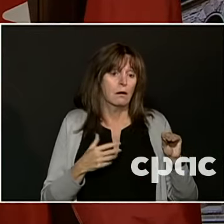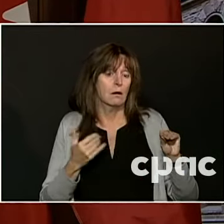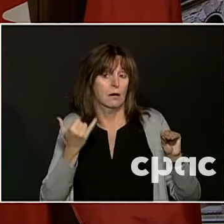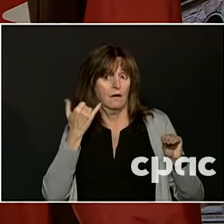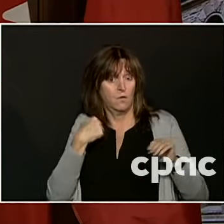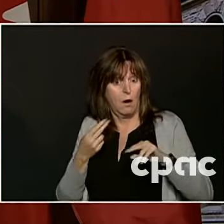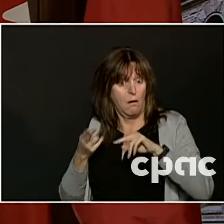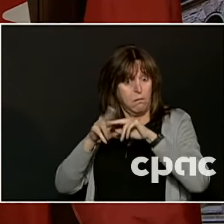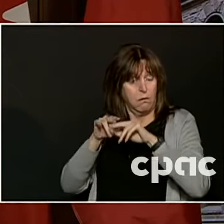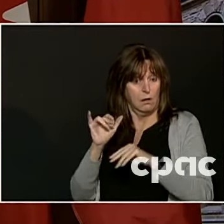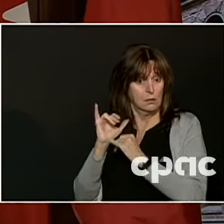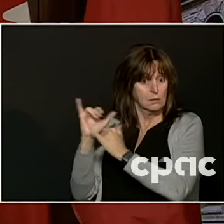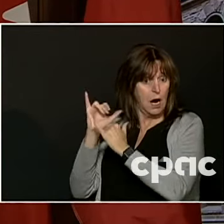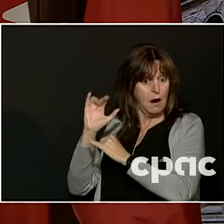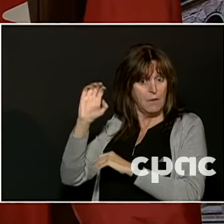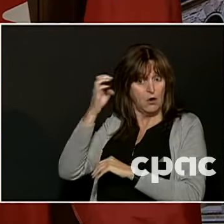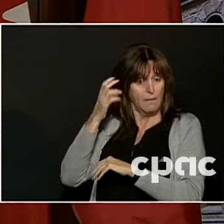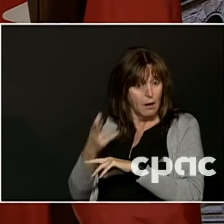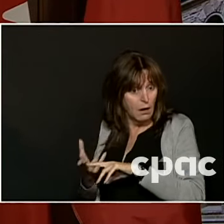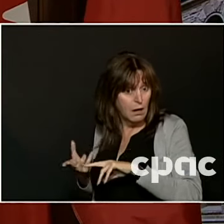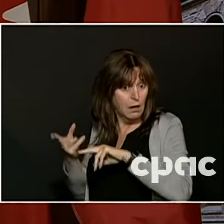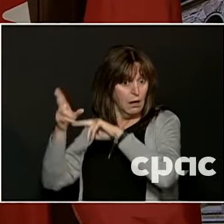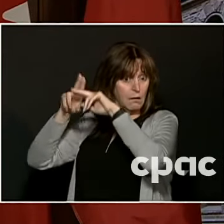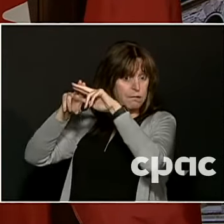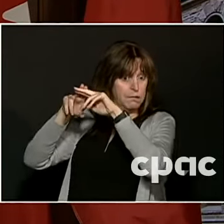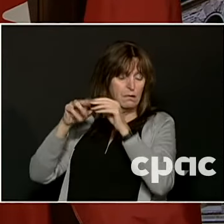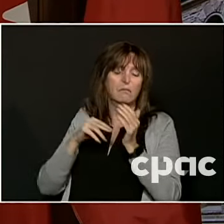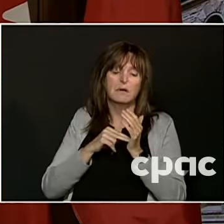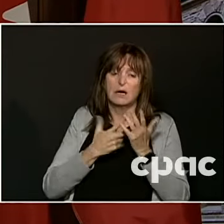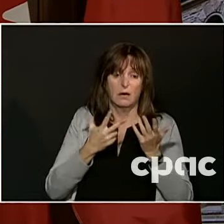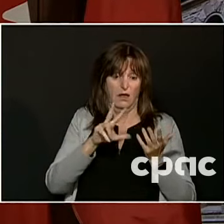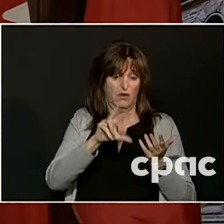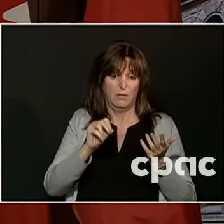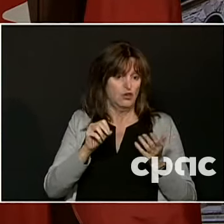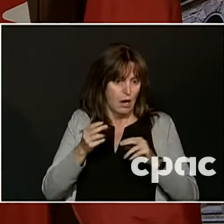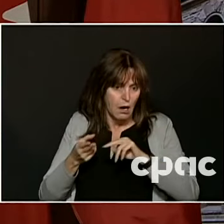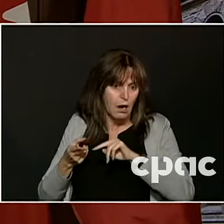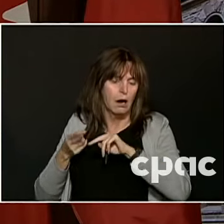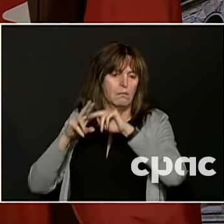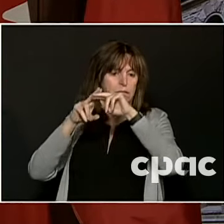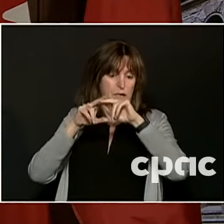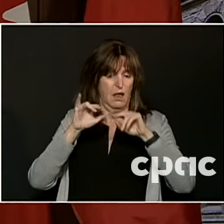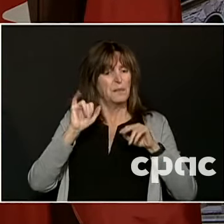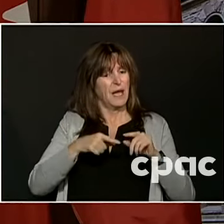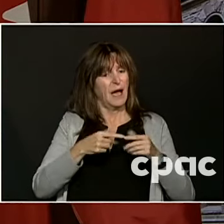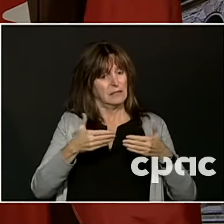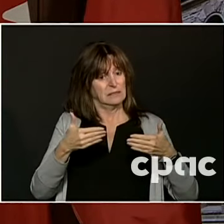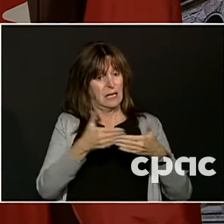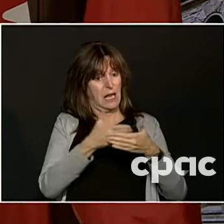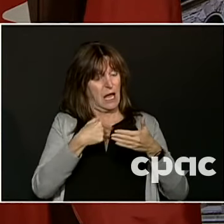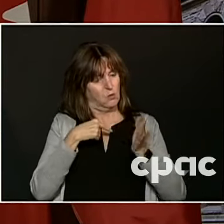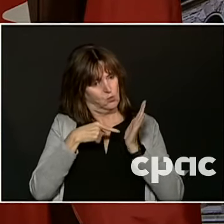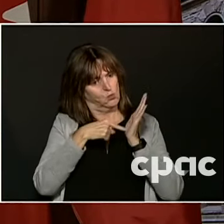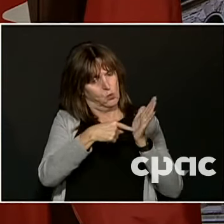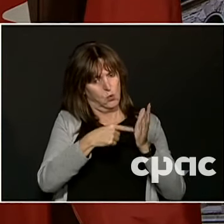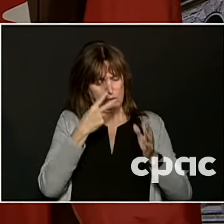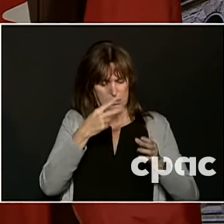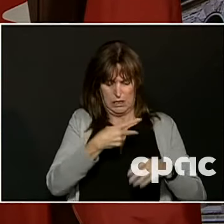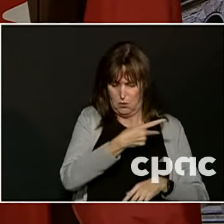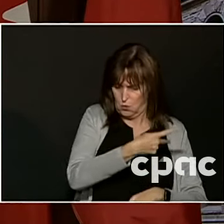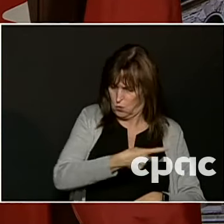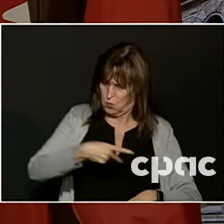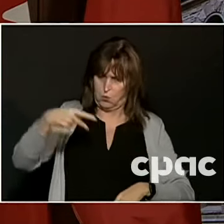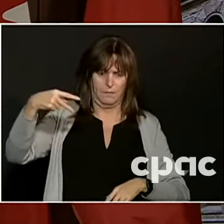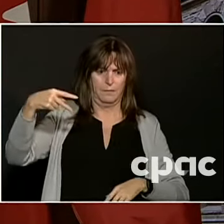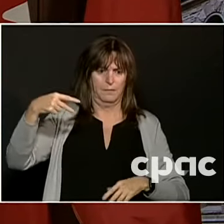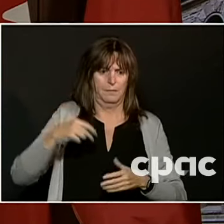number of cases. What's important to note here is that at a 3% rate of growth, we actually outstrip the